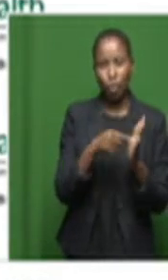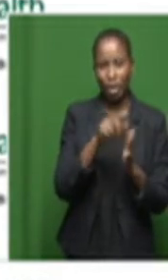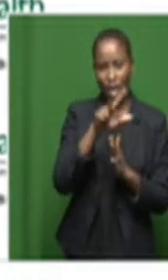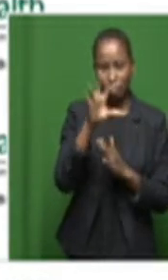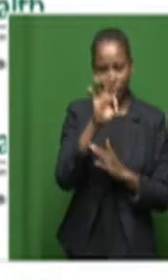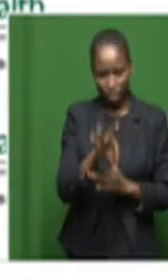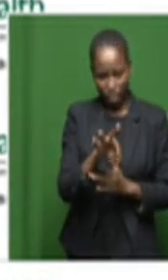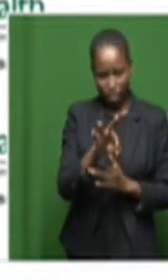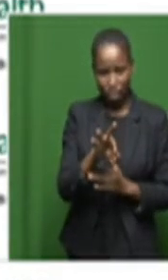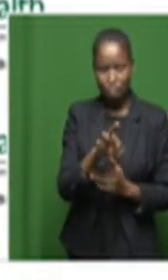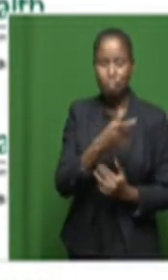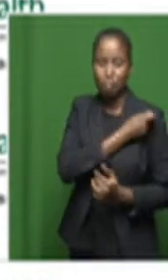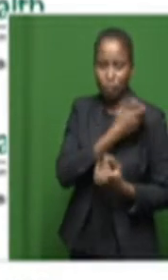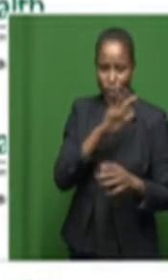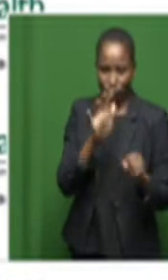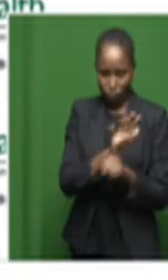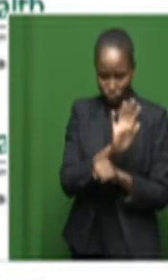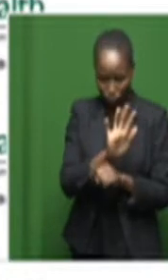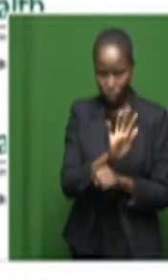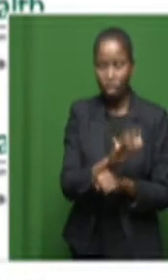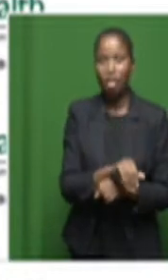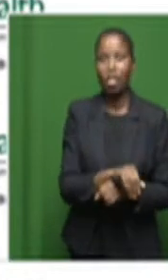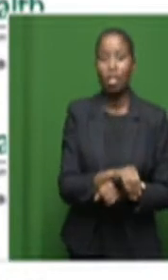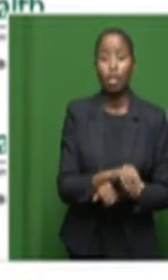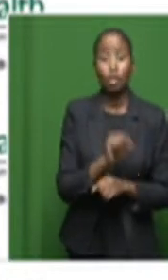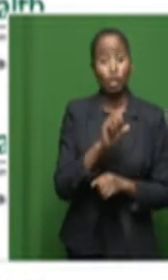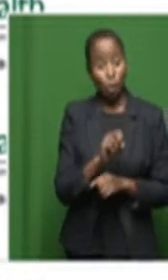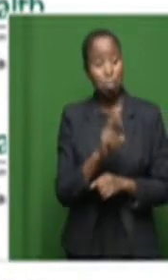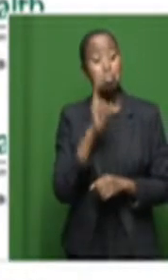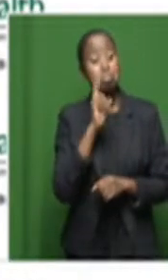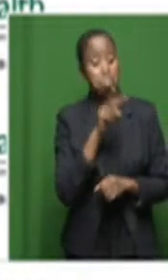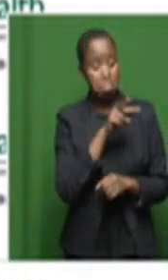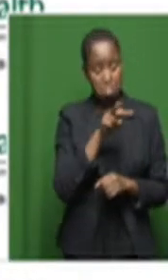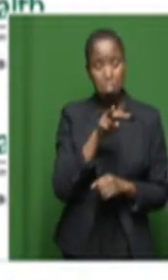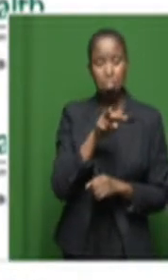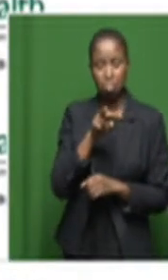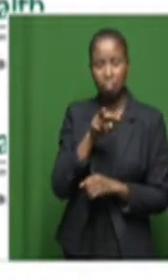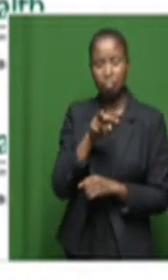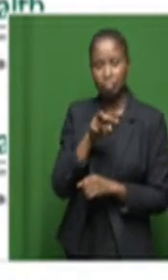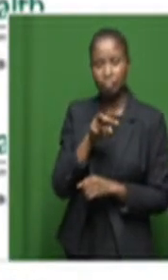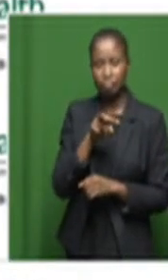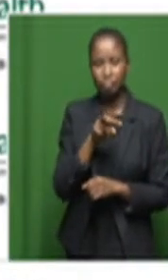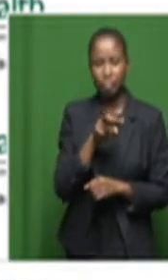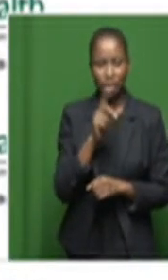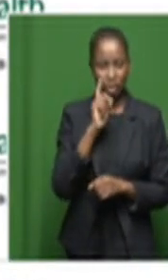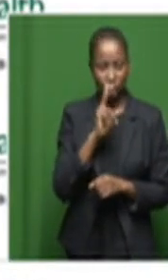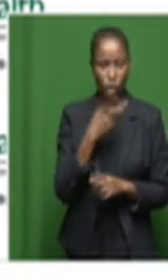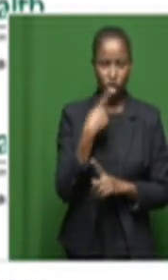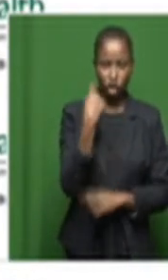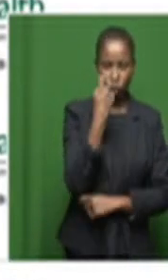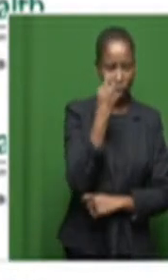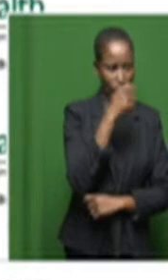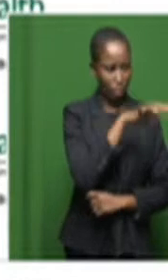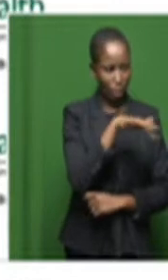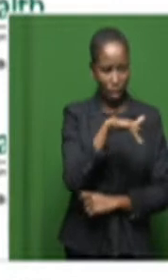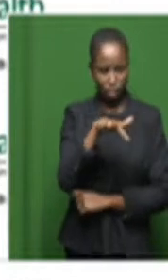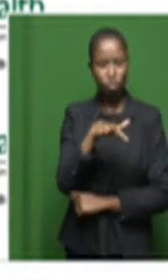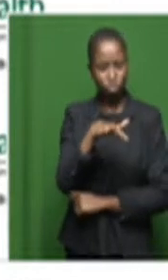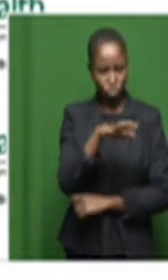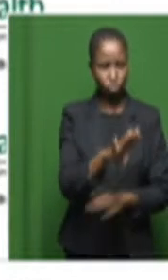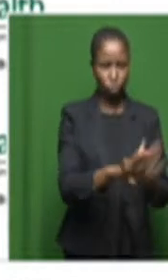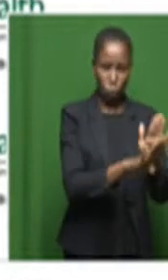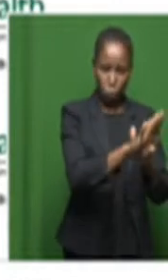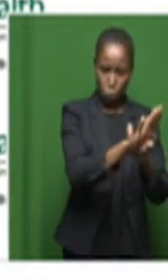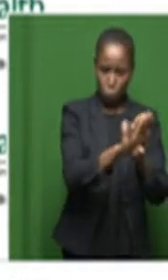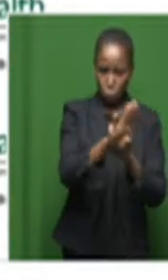20.8% of the population. So it's very gratifying to see that the rural provinces are leading in